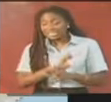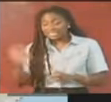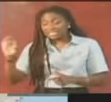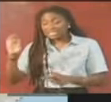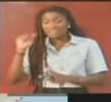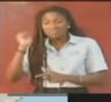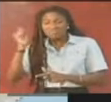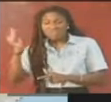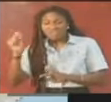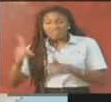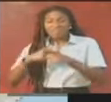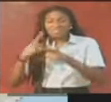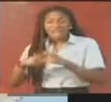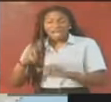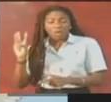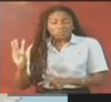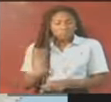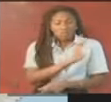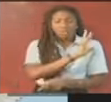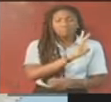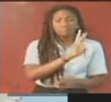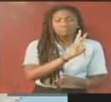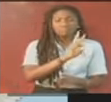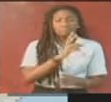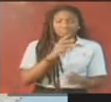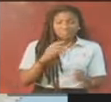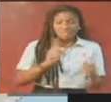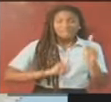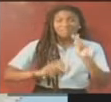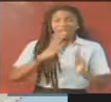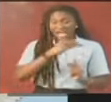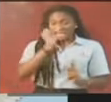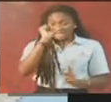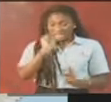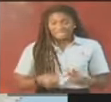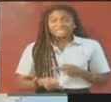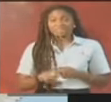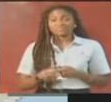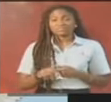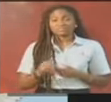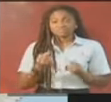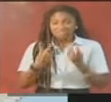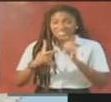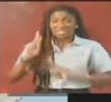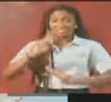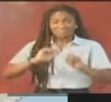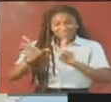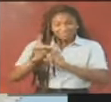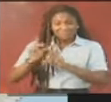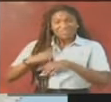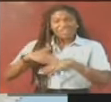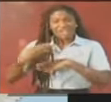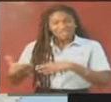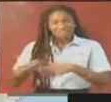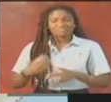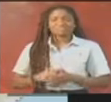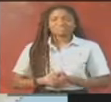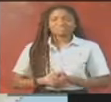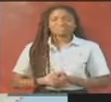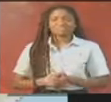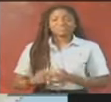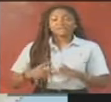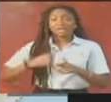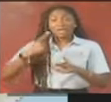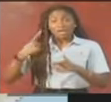higher numbers of cases when compared to the previous weeks. We fast forward and take a look at epidemiological weeks 13 and 14, and again we